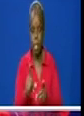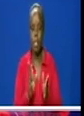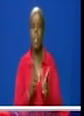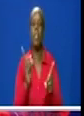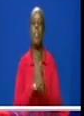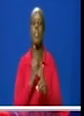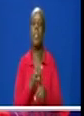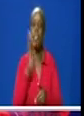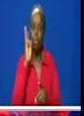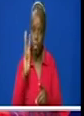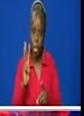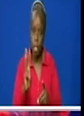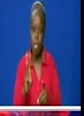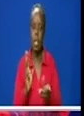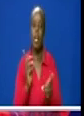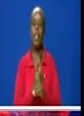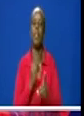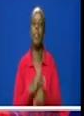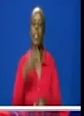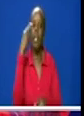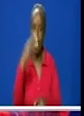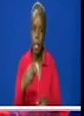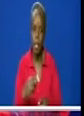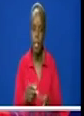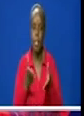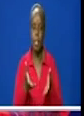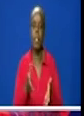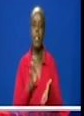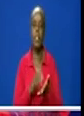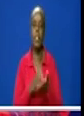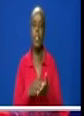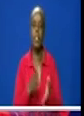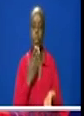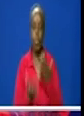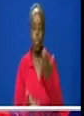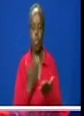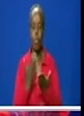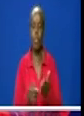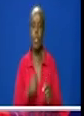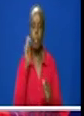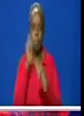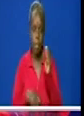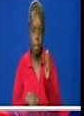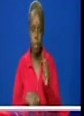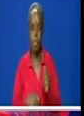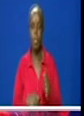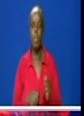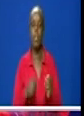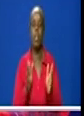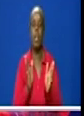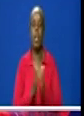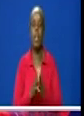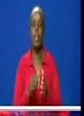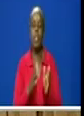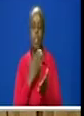and different heights. Yeah. In our case here, when I compare the size of a matchbox and the size of a